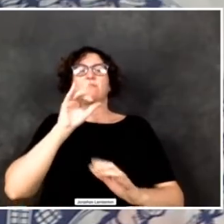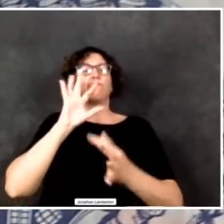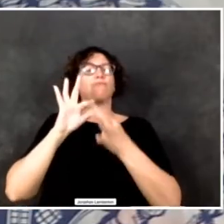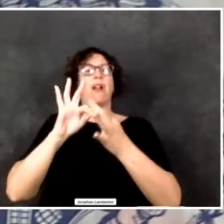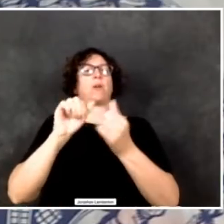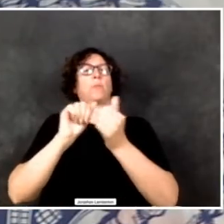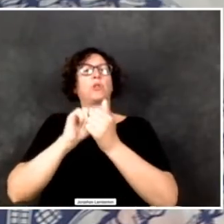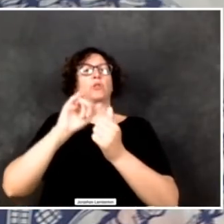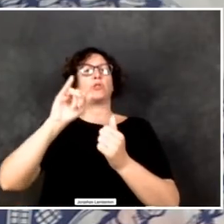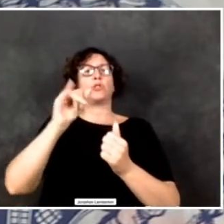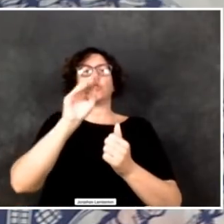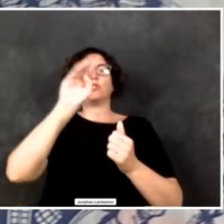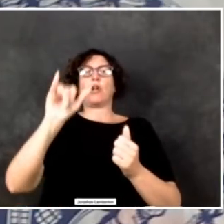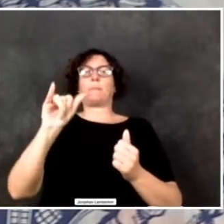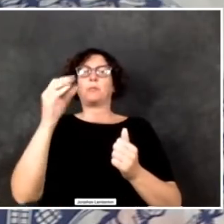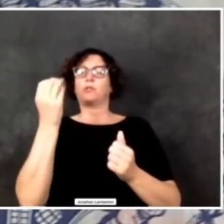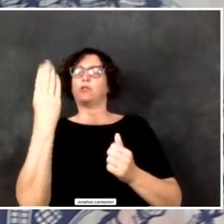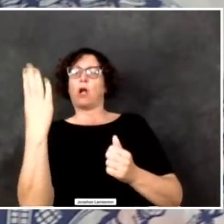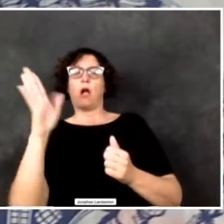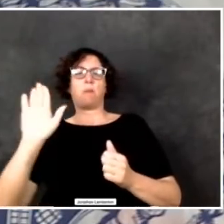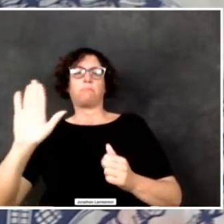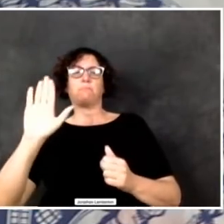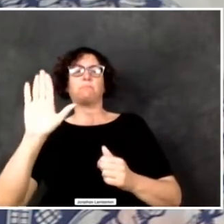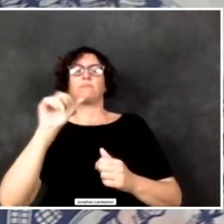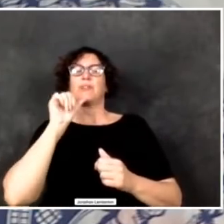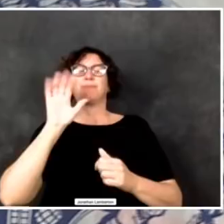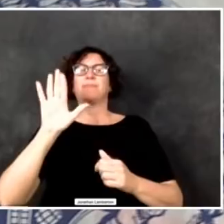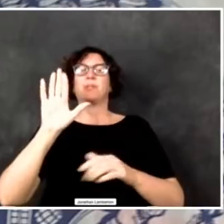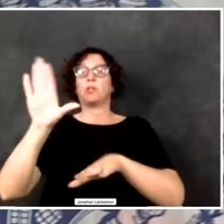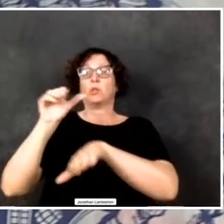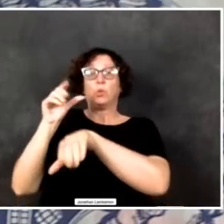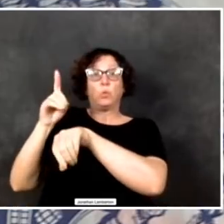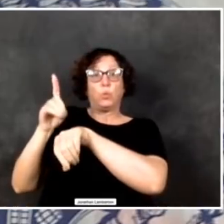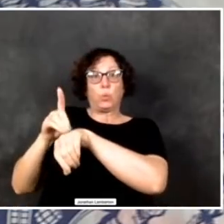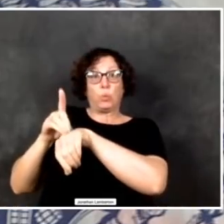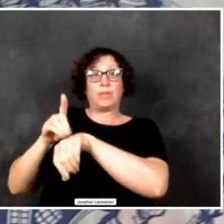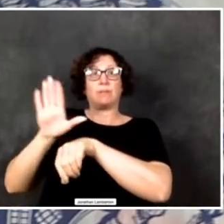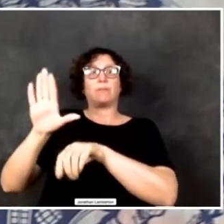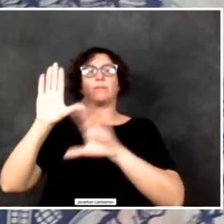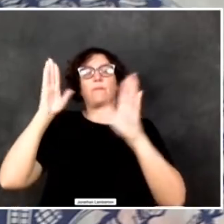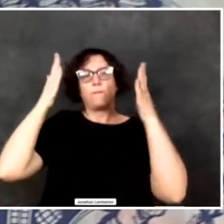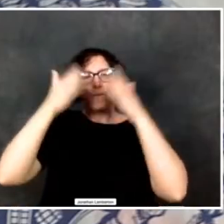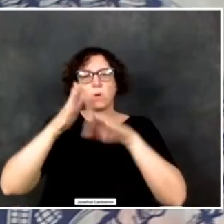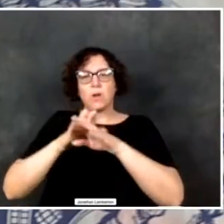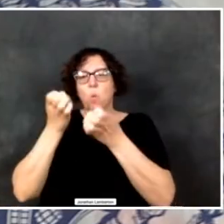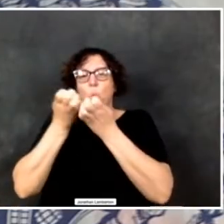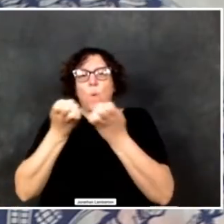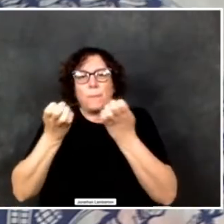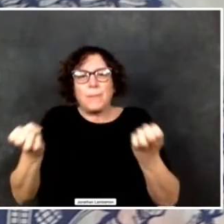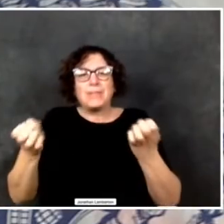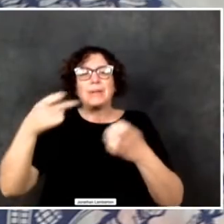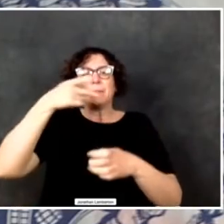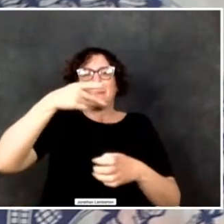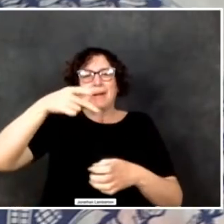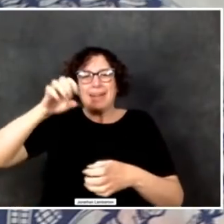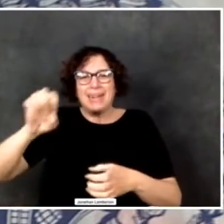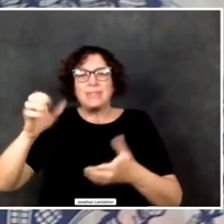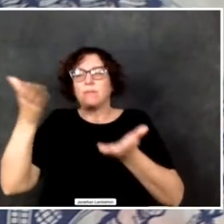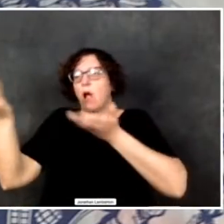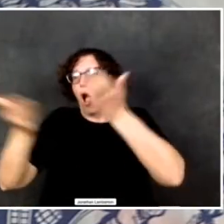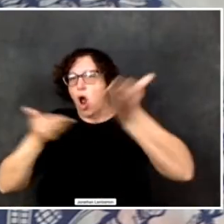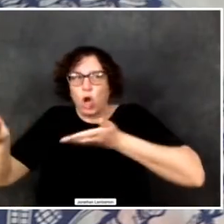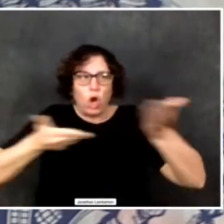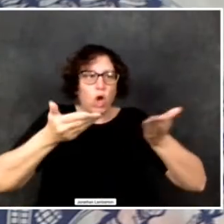and usable and getting to the right people in all the hospitals. This is more something new we're creating, of course, through Health and